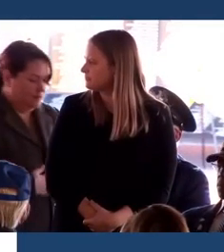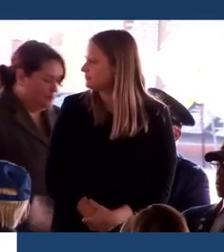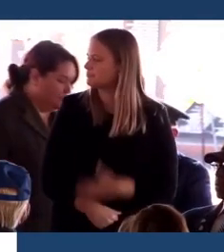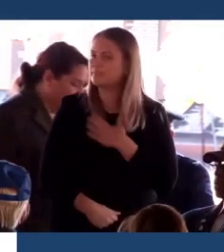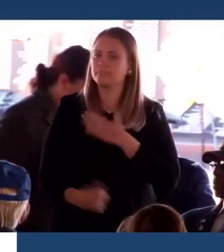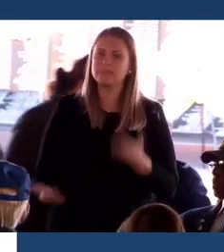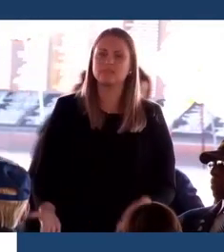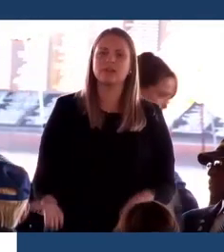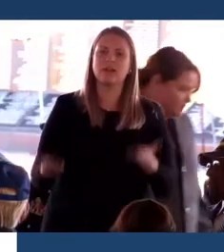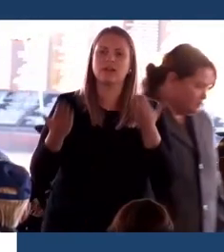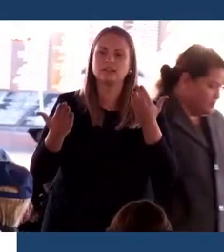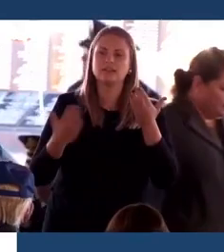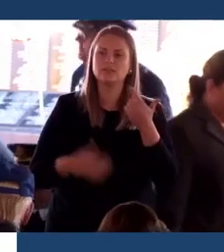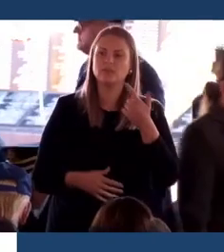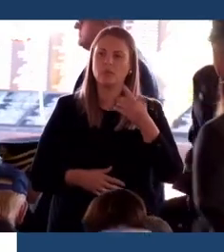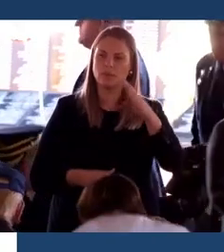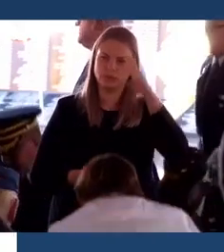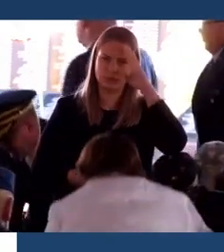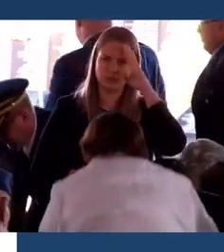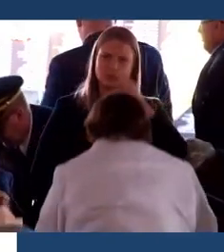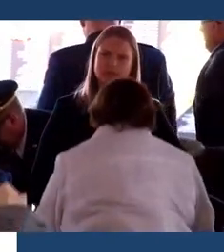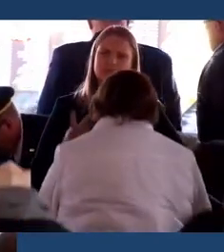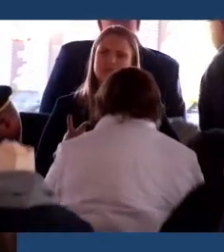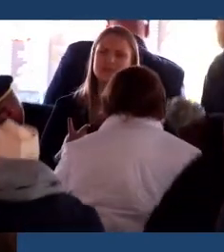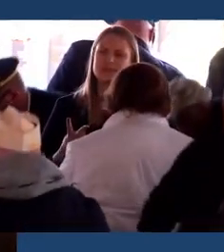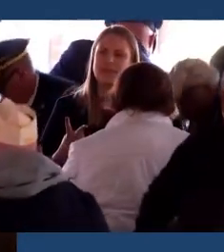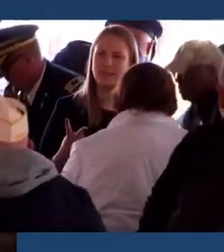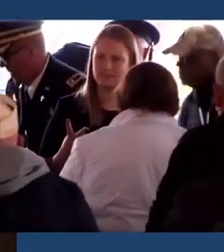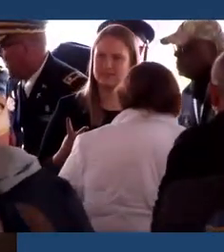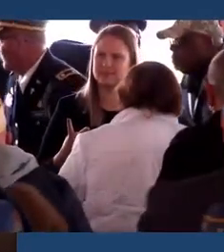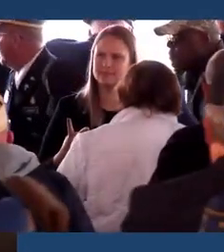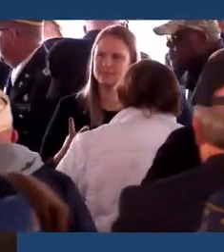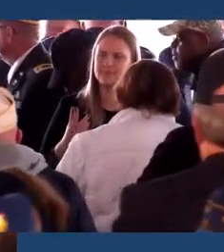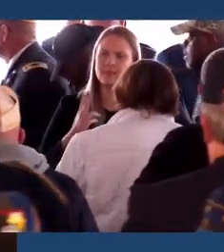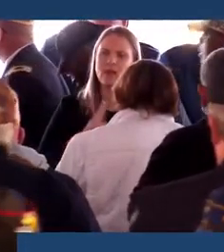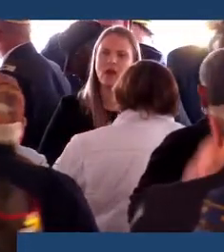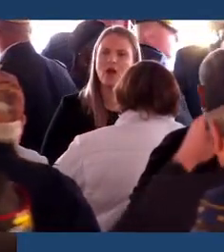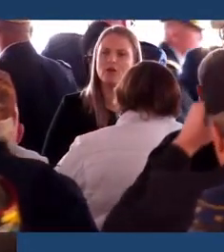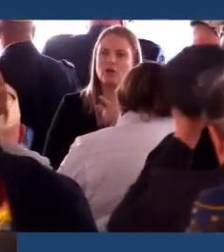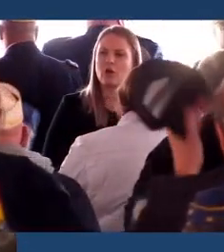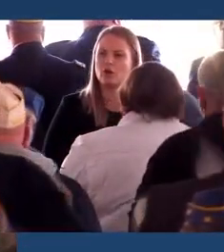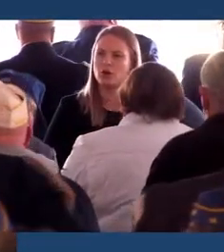Please rise for the 21-gun salute and taps. Honor Guard post.